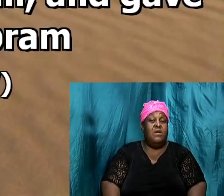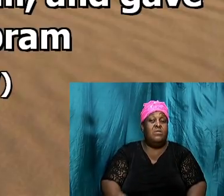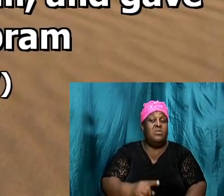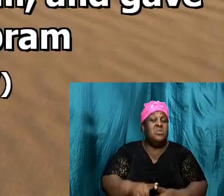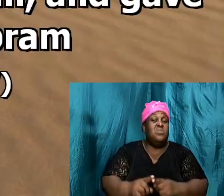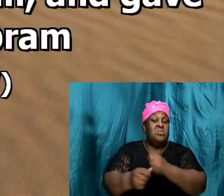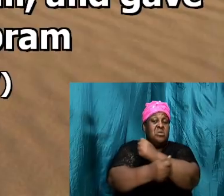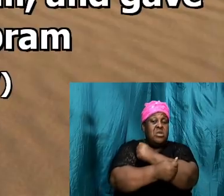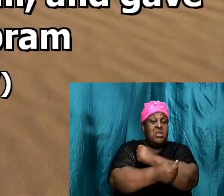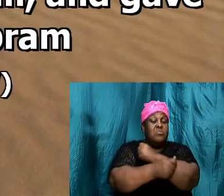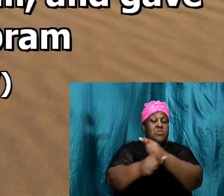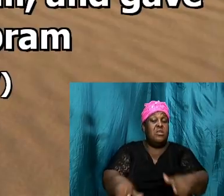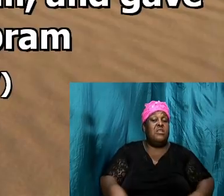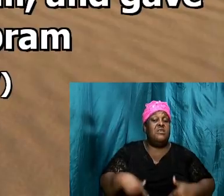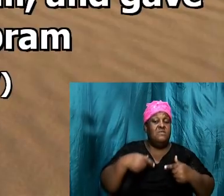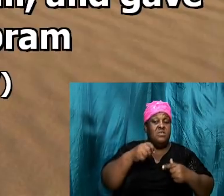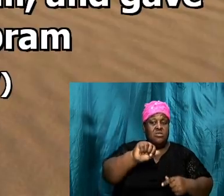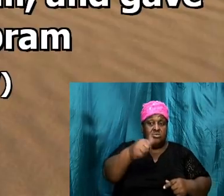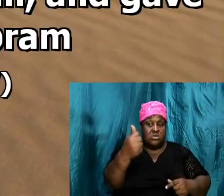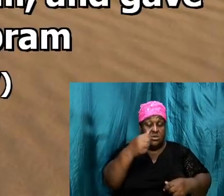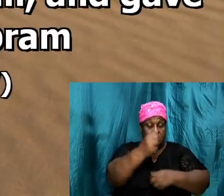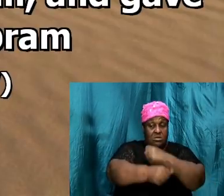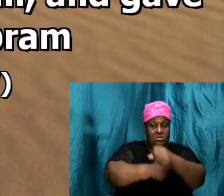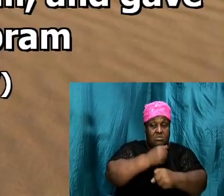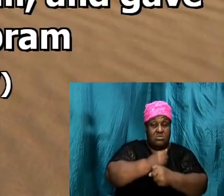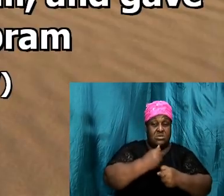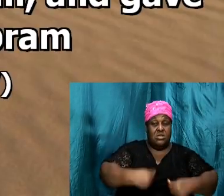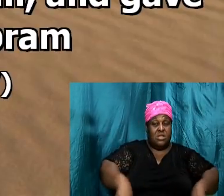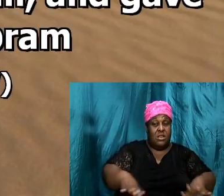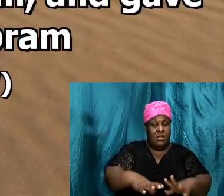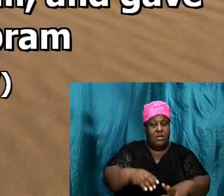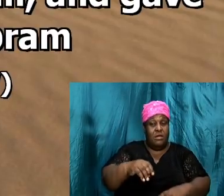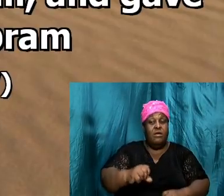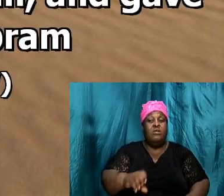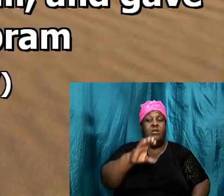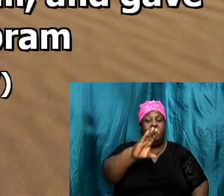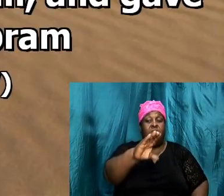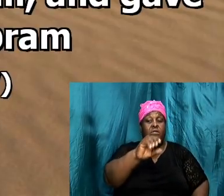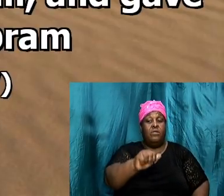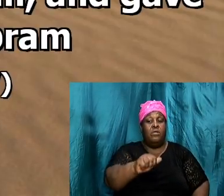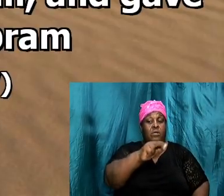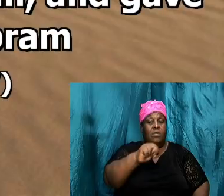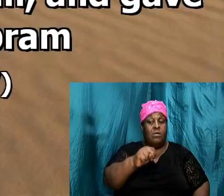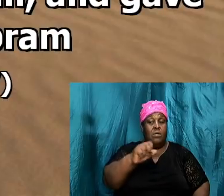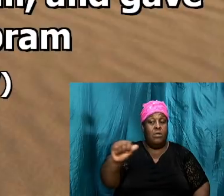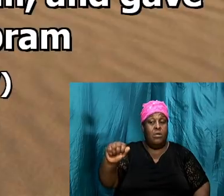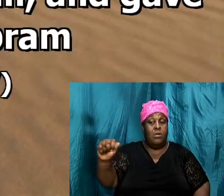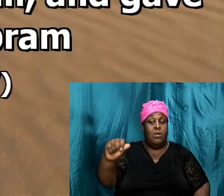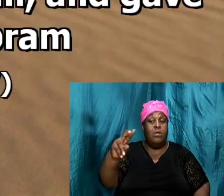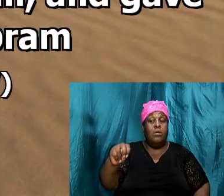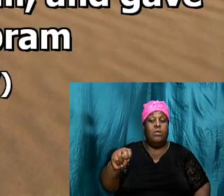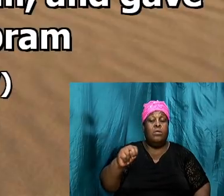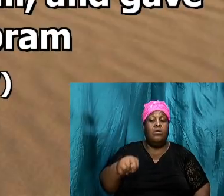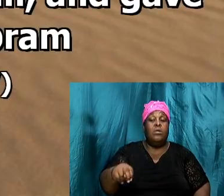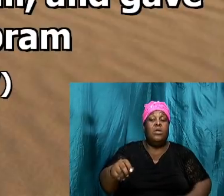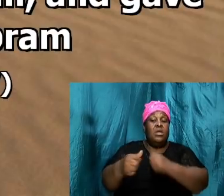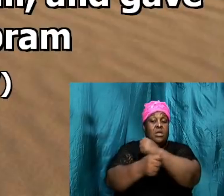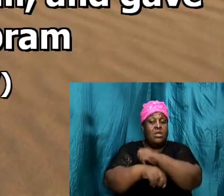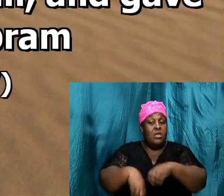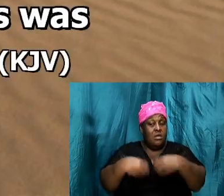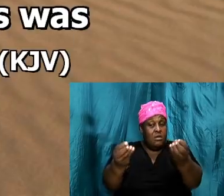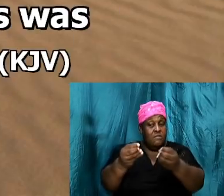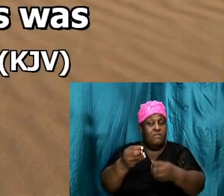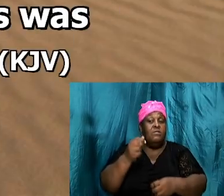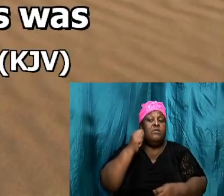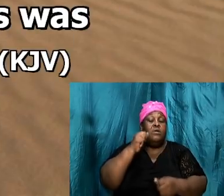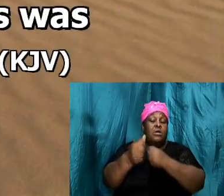years in the land of Canaan, and gave her to her husband, Abram, to be his wife.